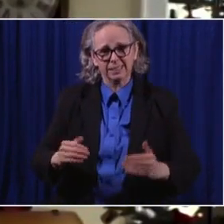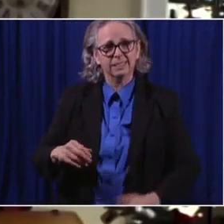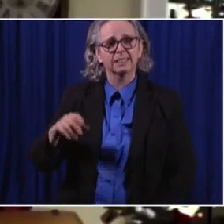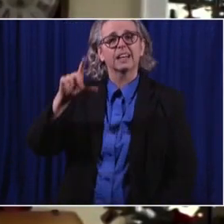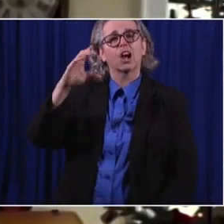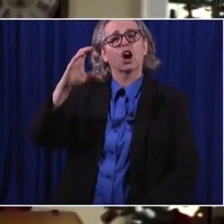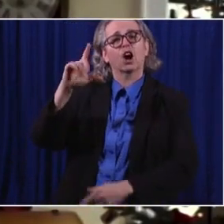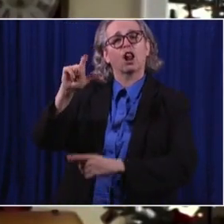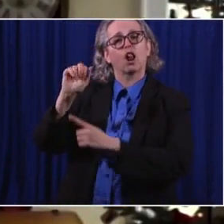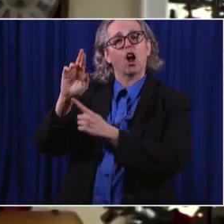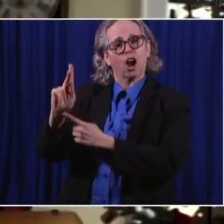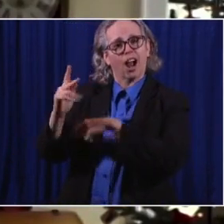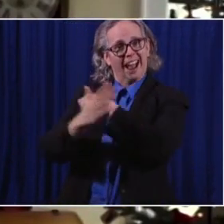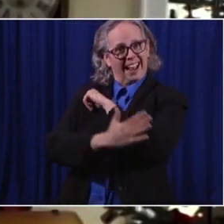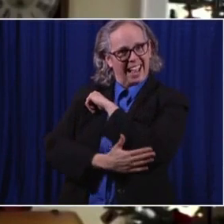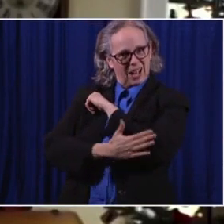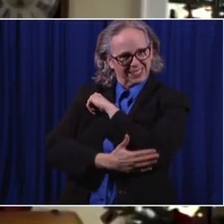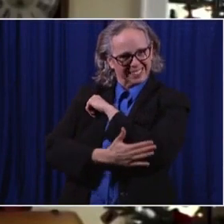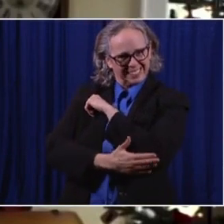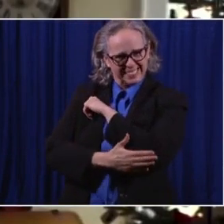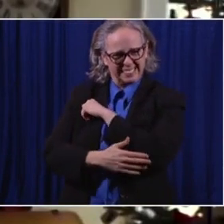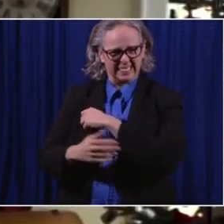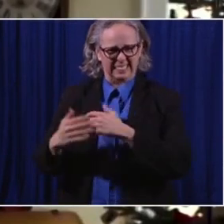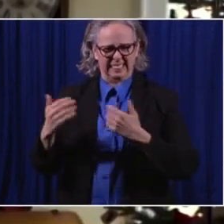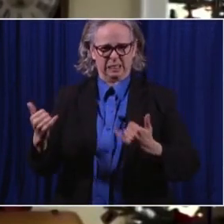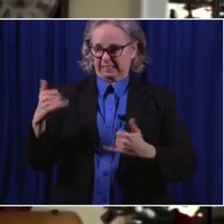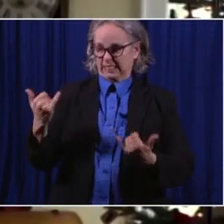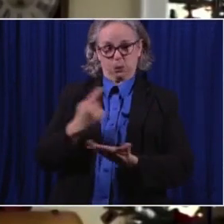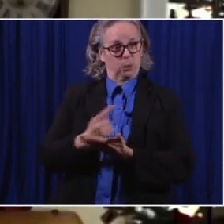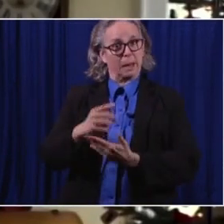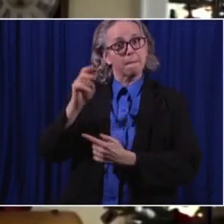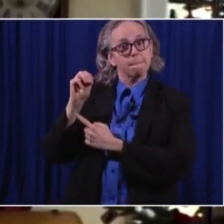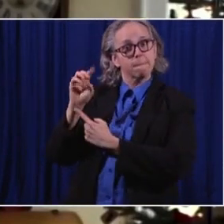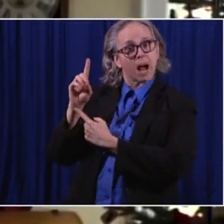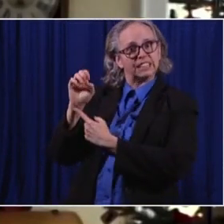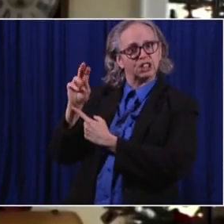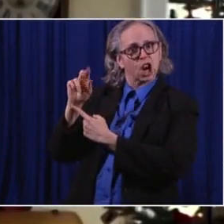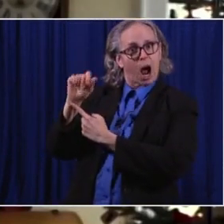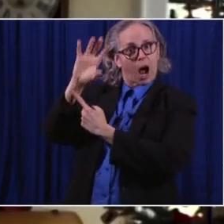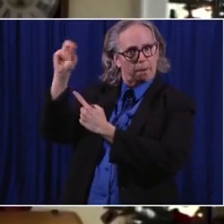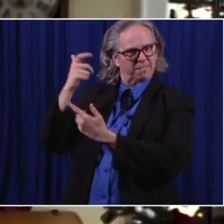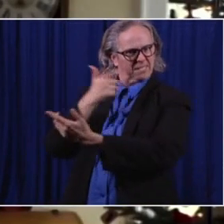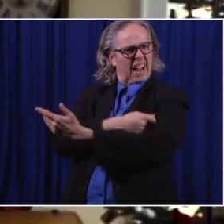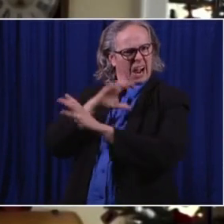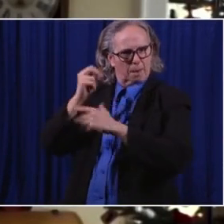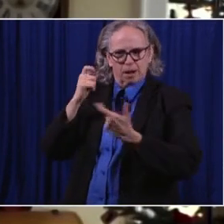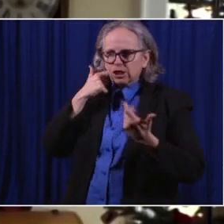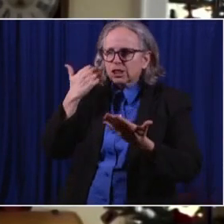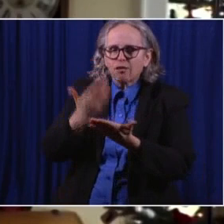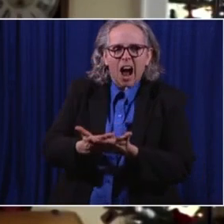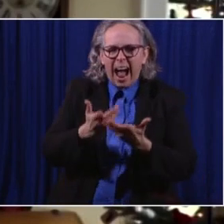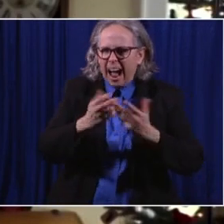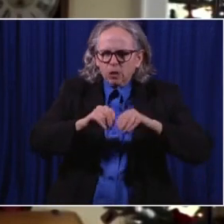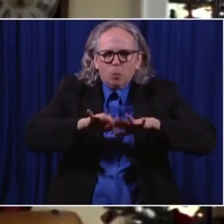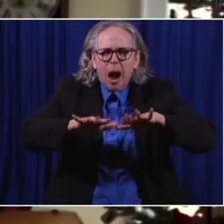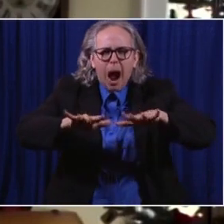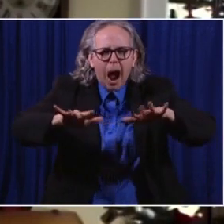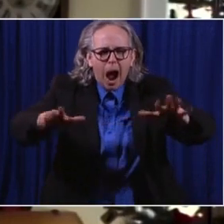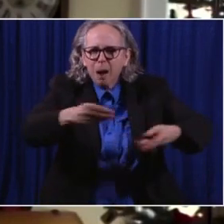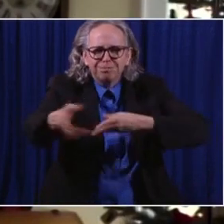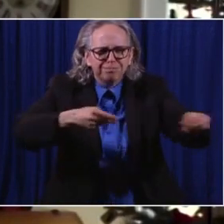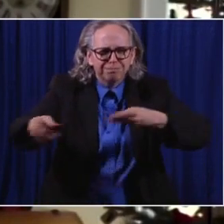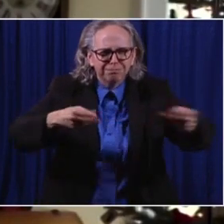Moderna's COVID-19 vaccine started arriving, and it's arriving all over the state of Ohio. at local health departments and also at